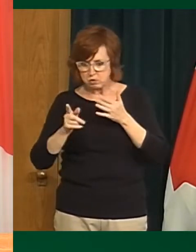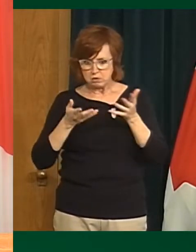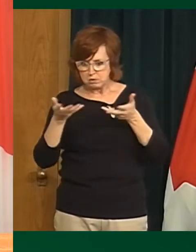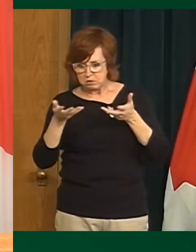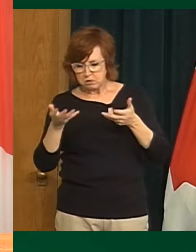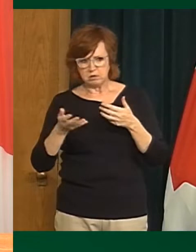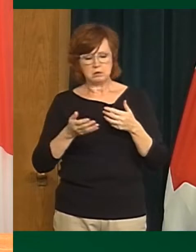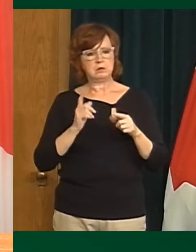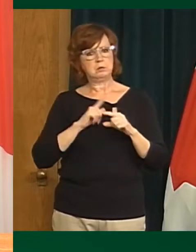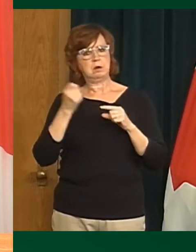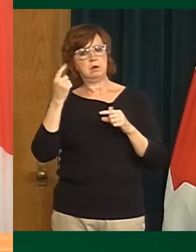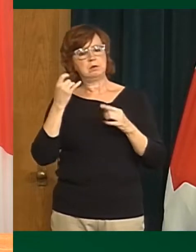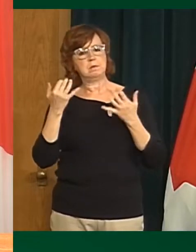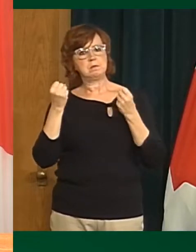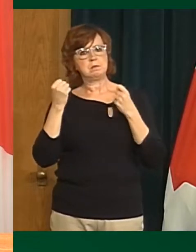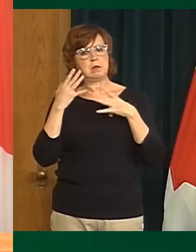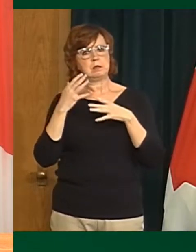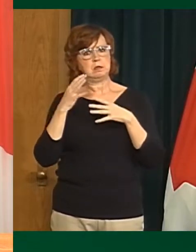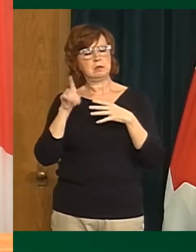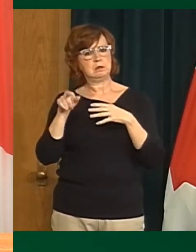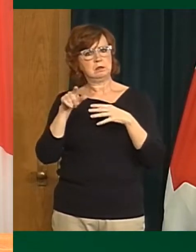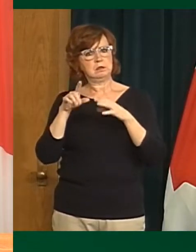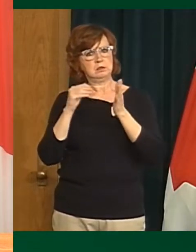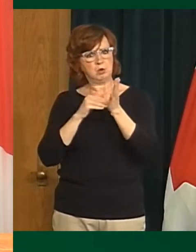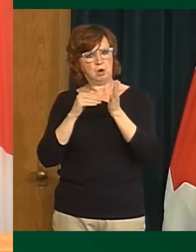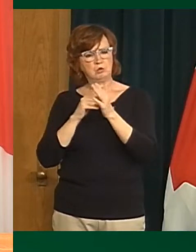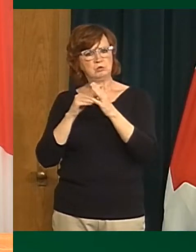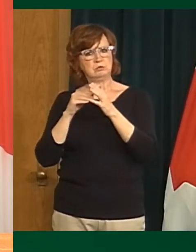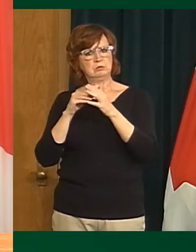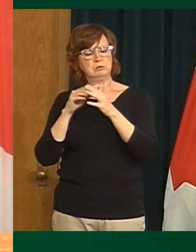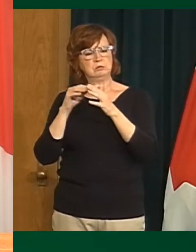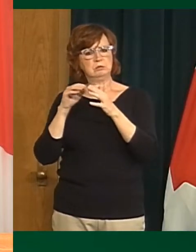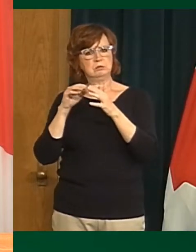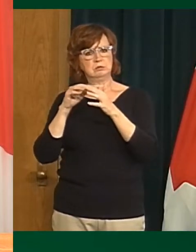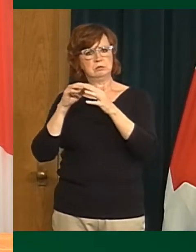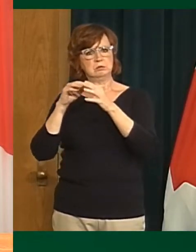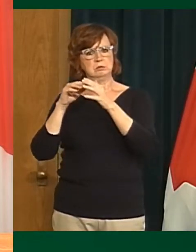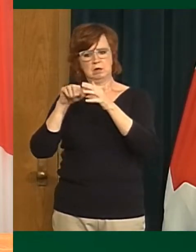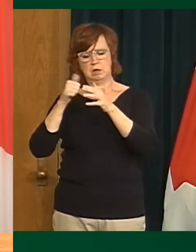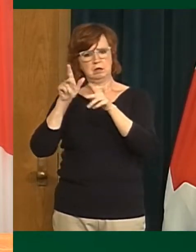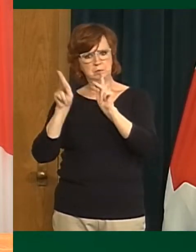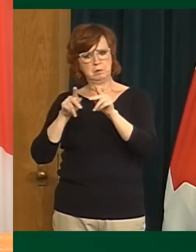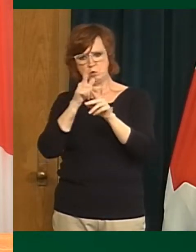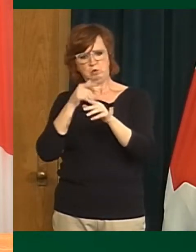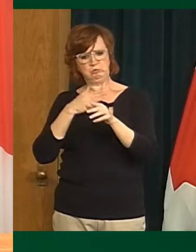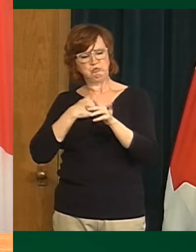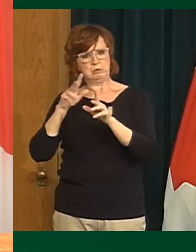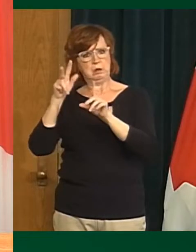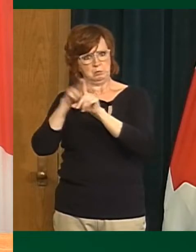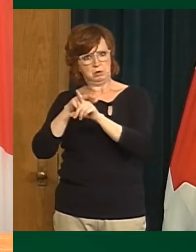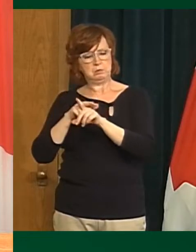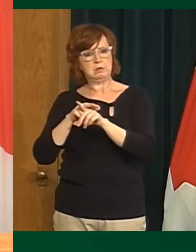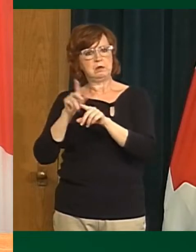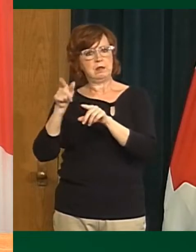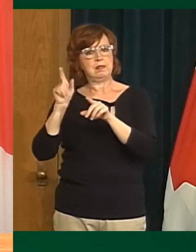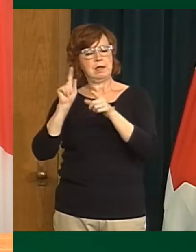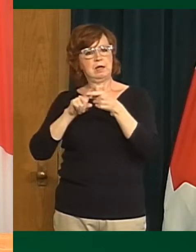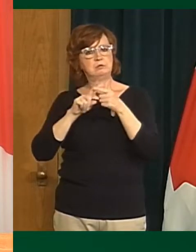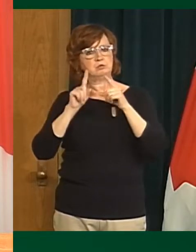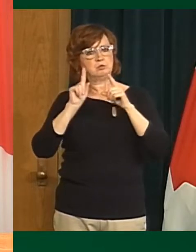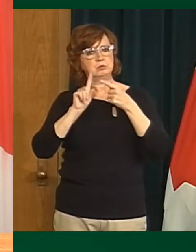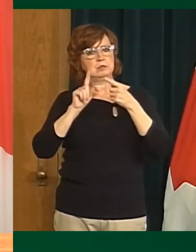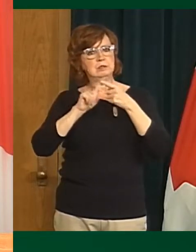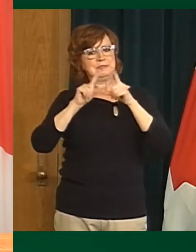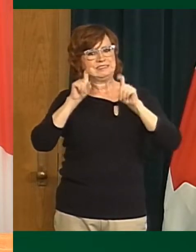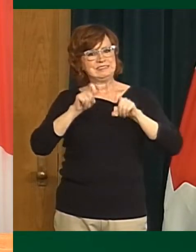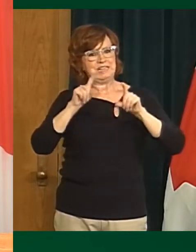do a risk assessment and screening before an appointment is made and on the day of the appointment as well, to ensure that risk